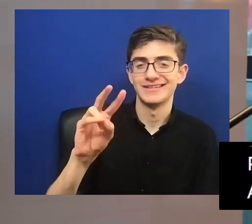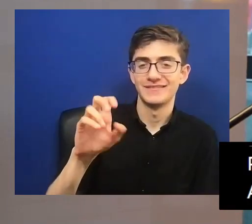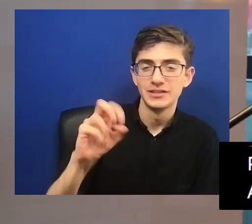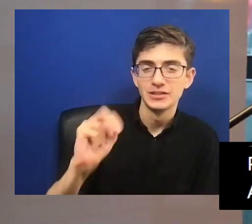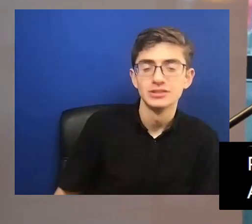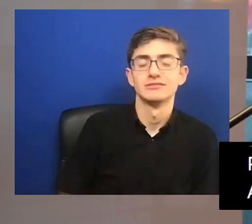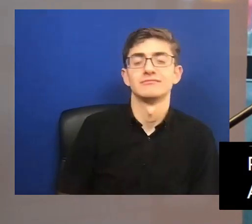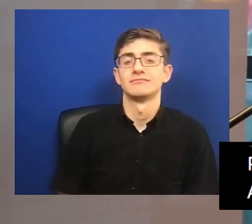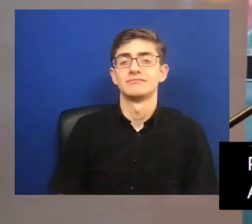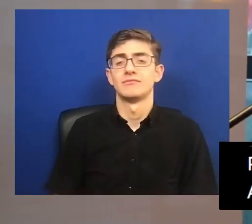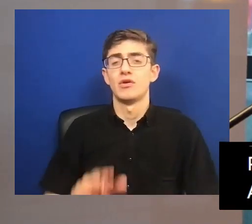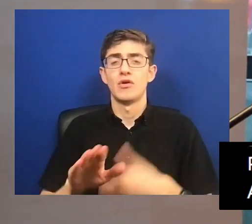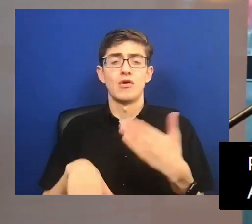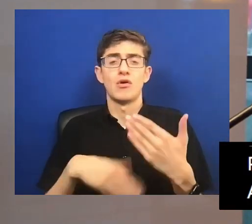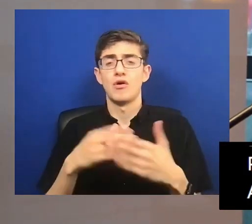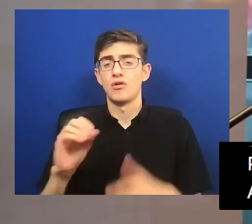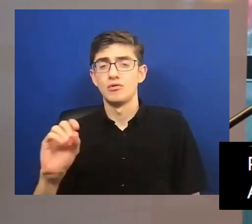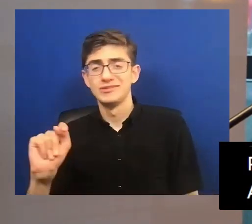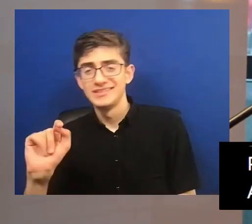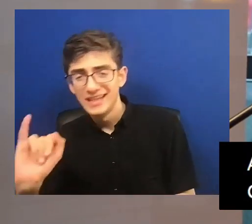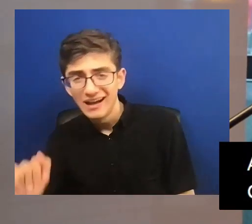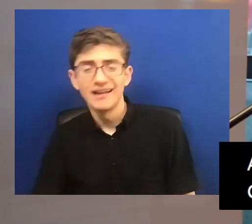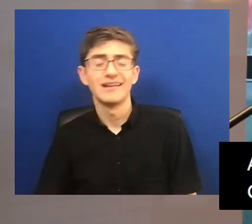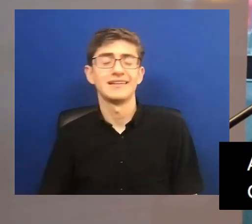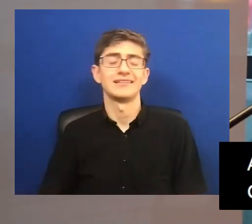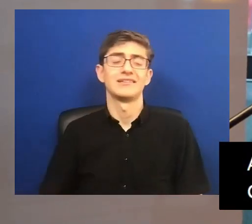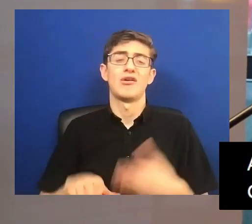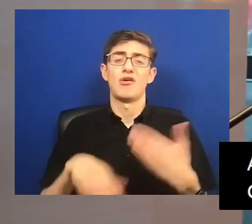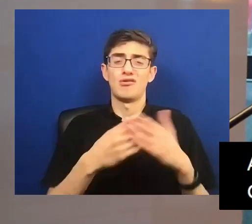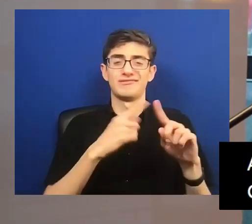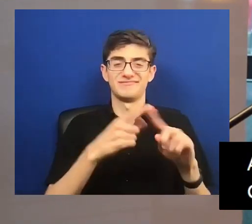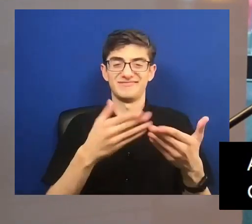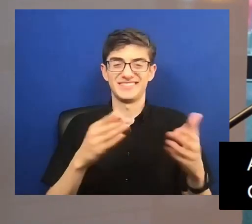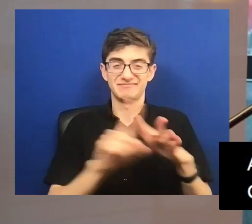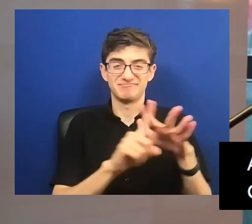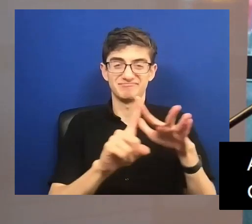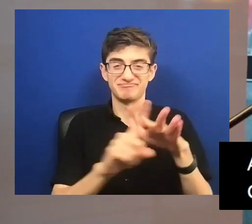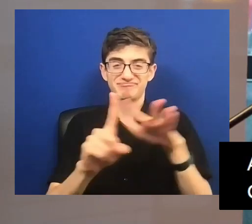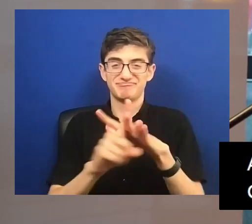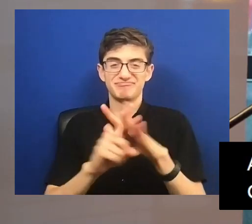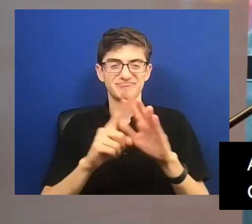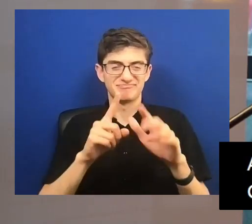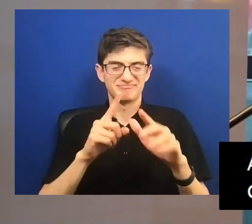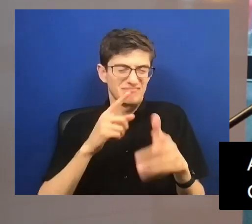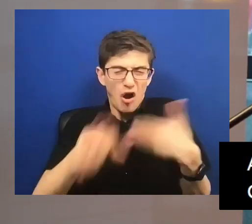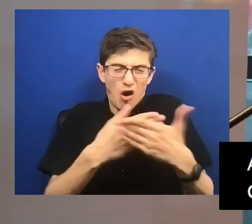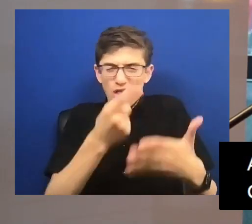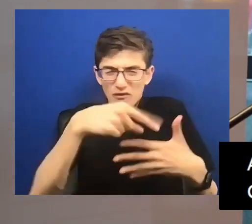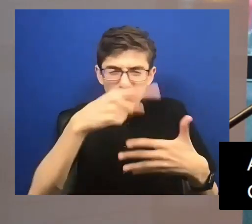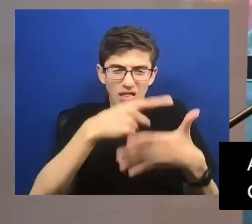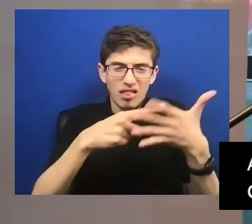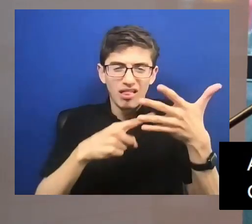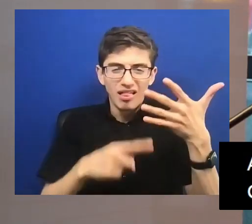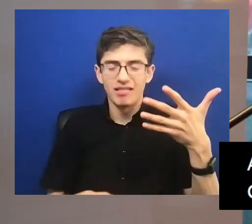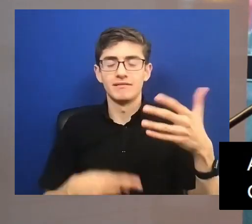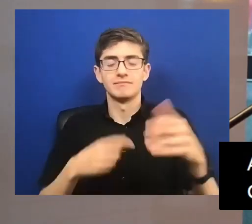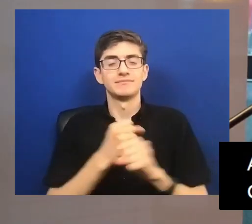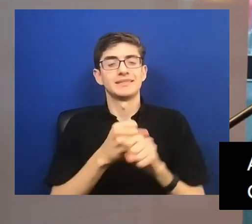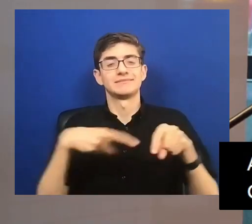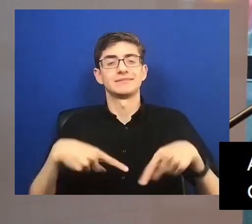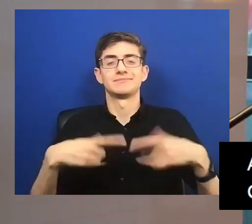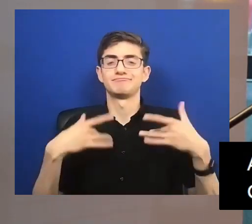coming and going. Because of all of you all today, we're able to have such a successful beginning and journey